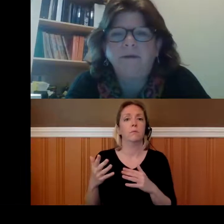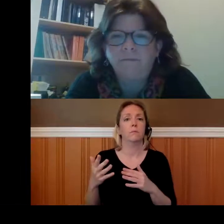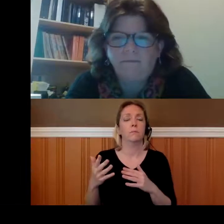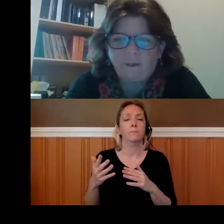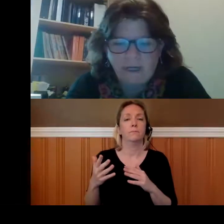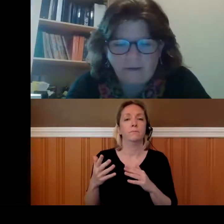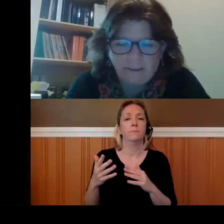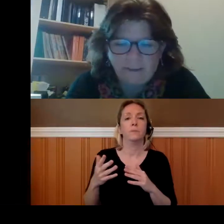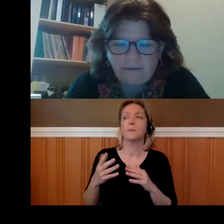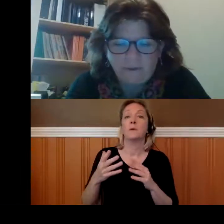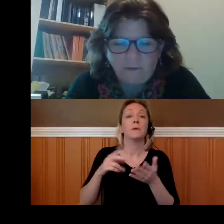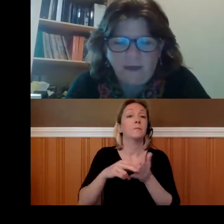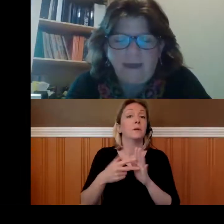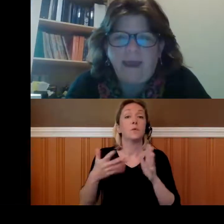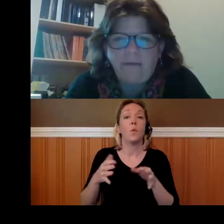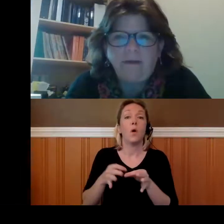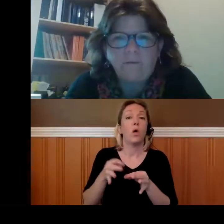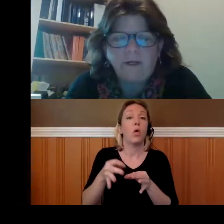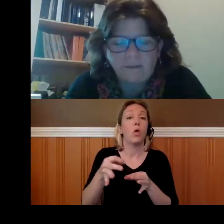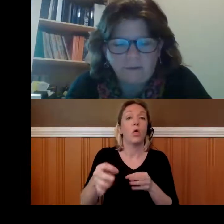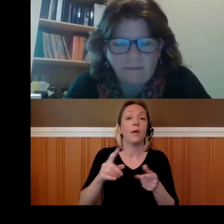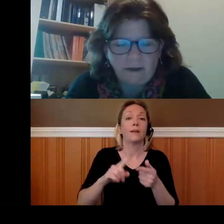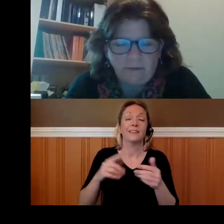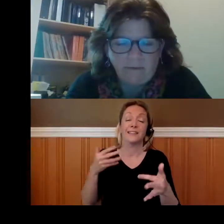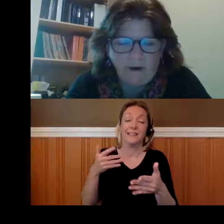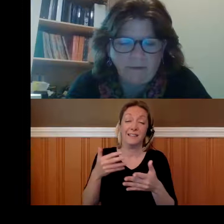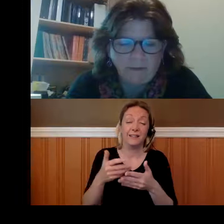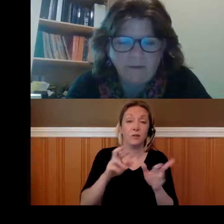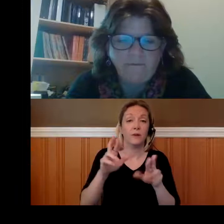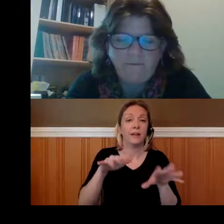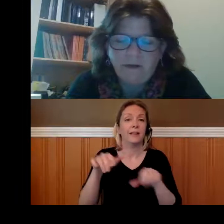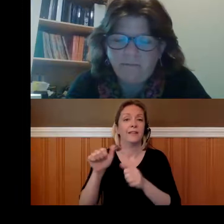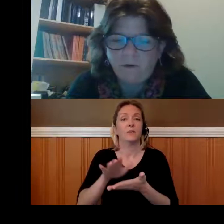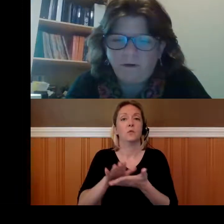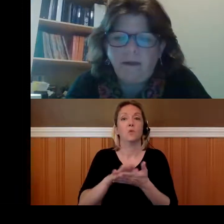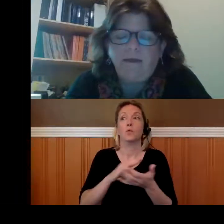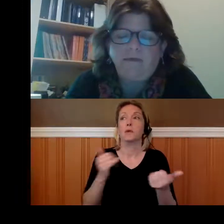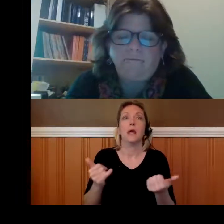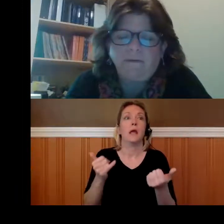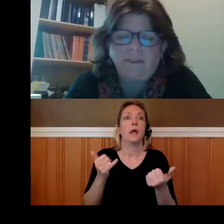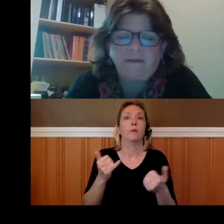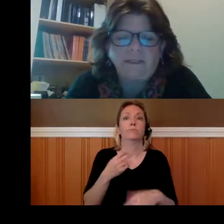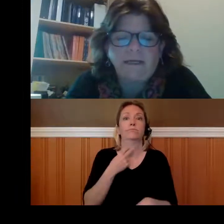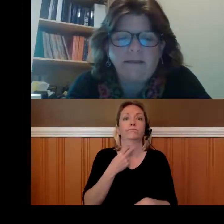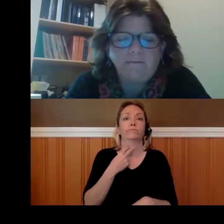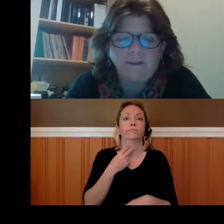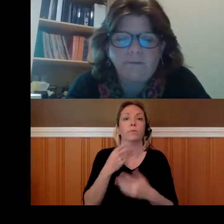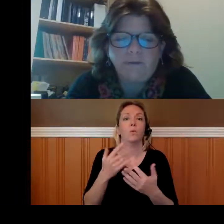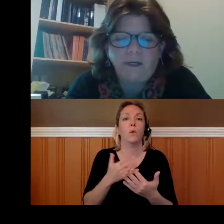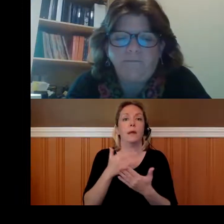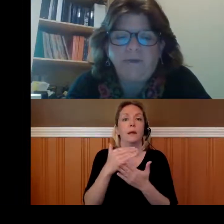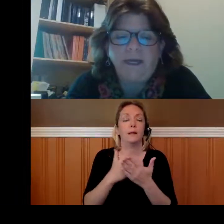month before a child is going to leave school, and then we run into many, many problems. So it's very important that families understand the difference